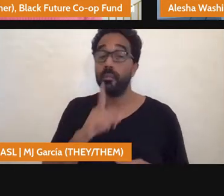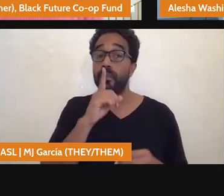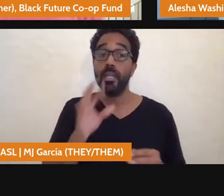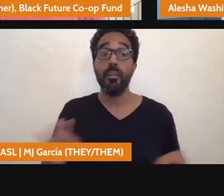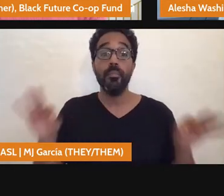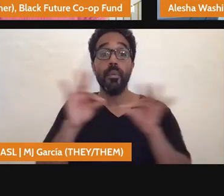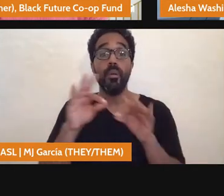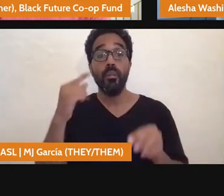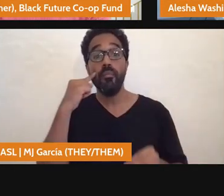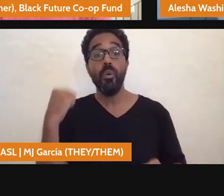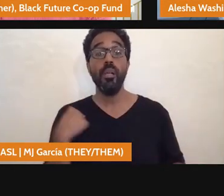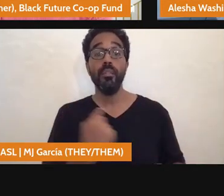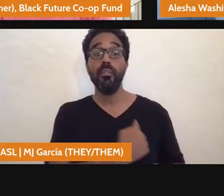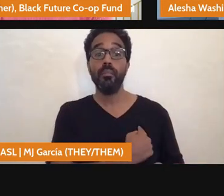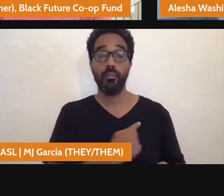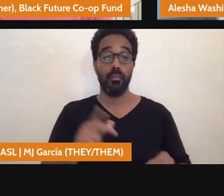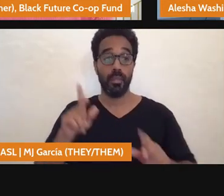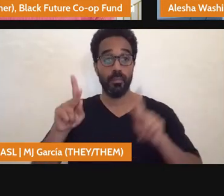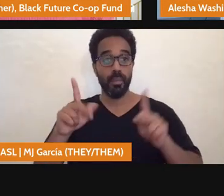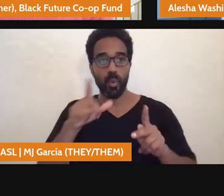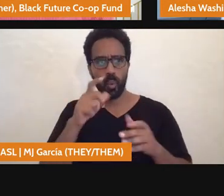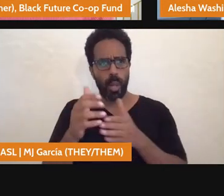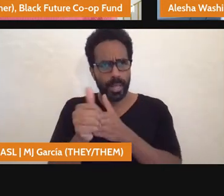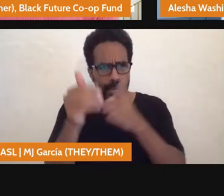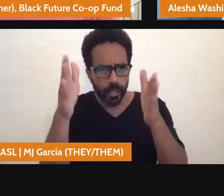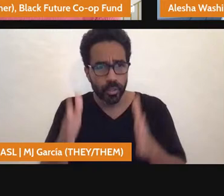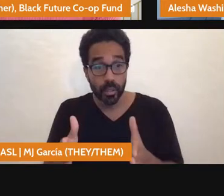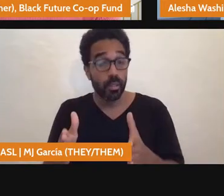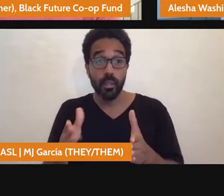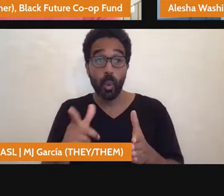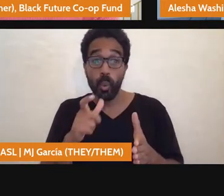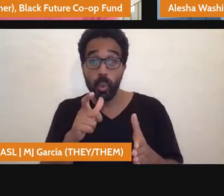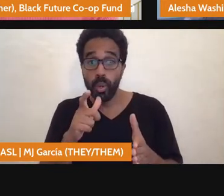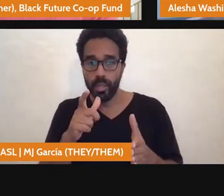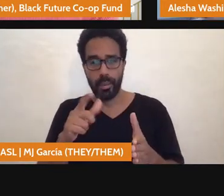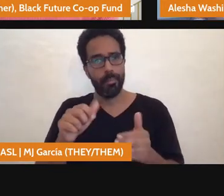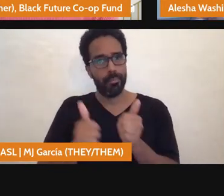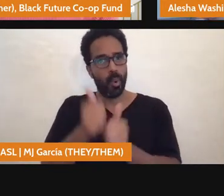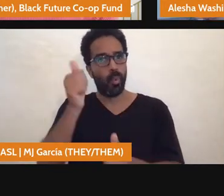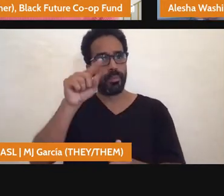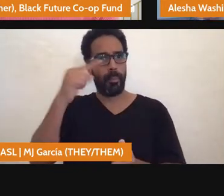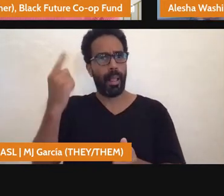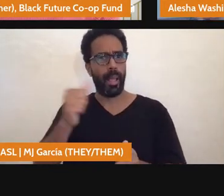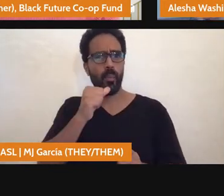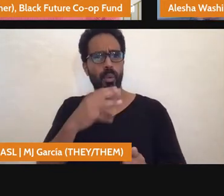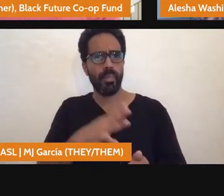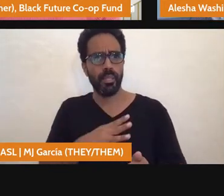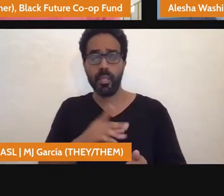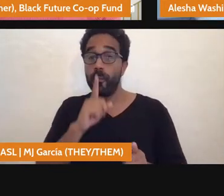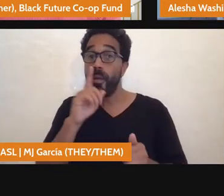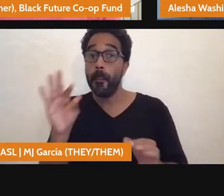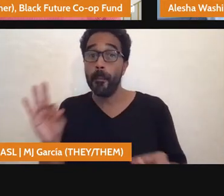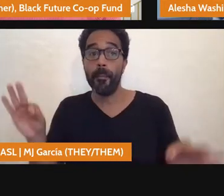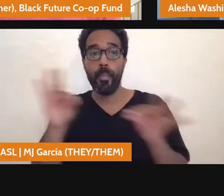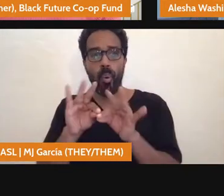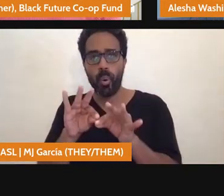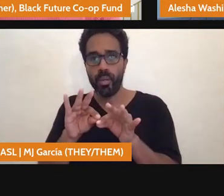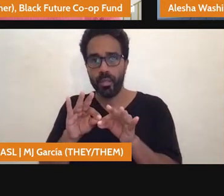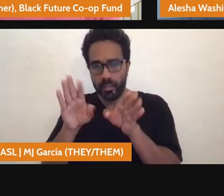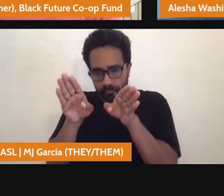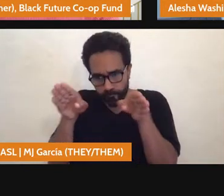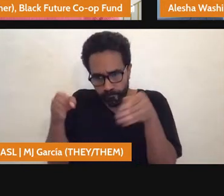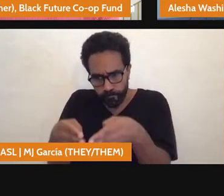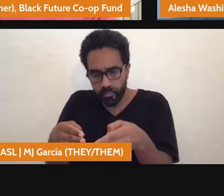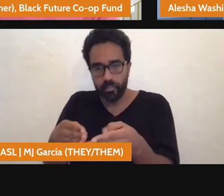folks that are driving this work, especially like Black women driving this work, is that we gotta stay connected to what the work is. That's been one of my great